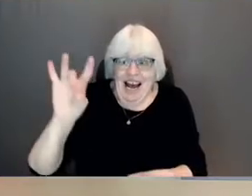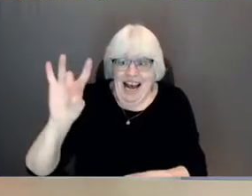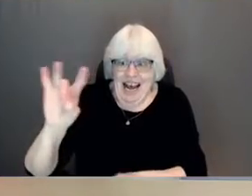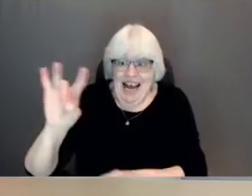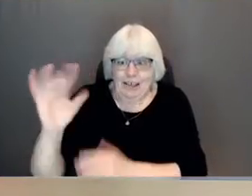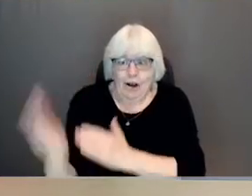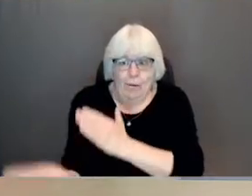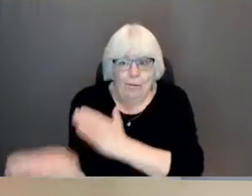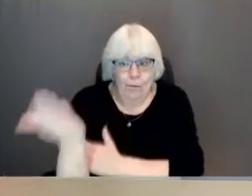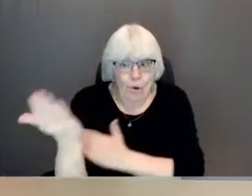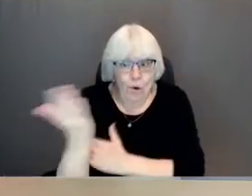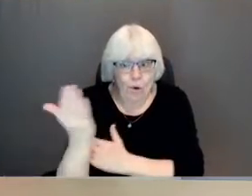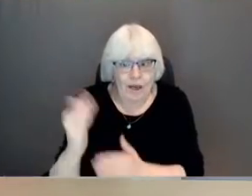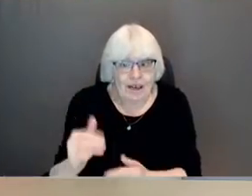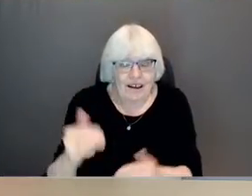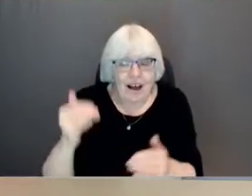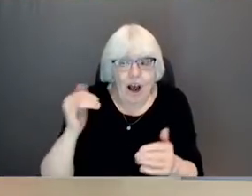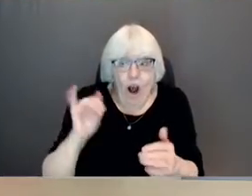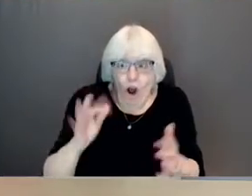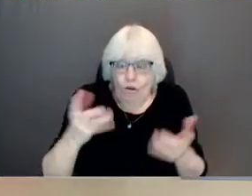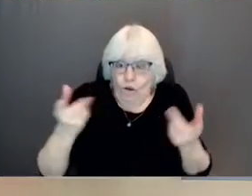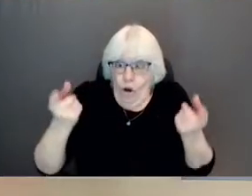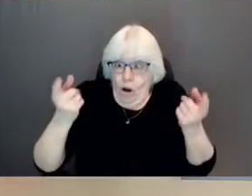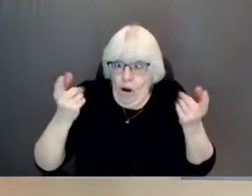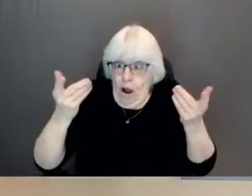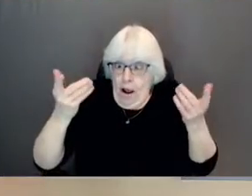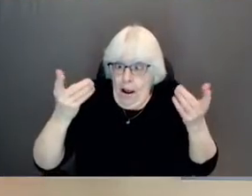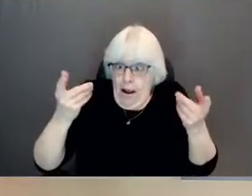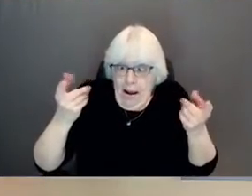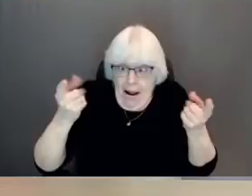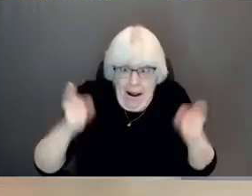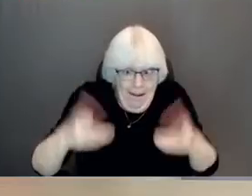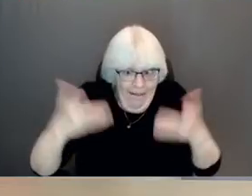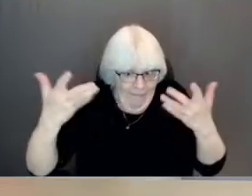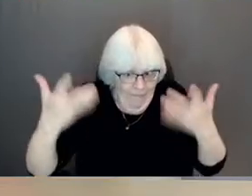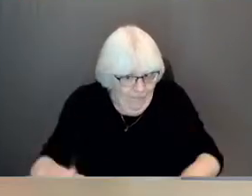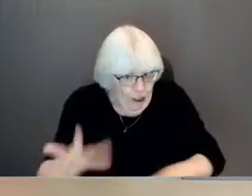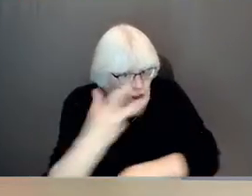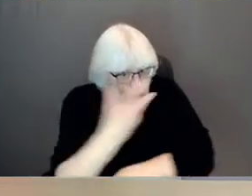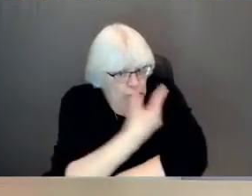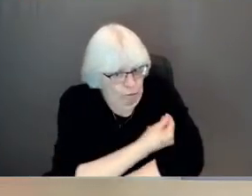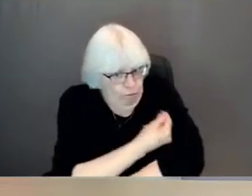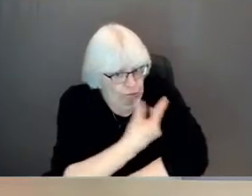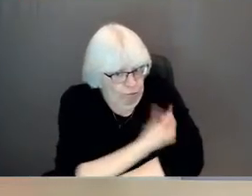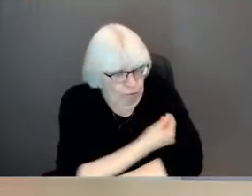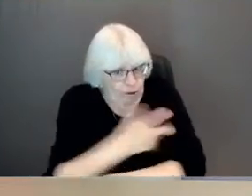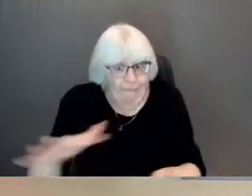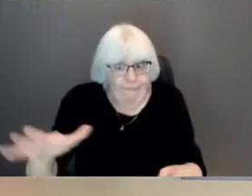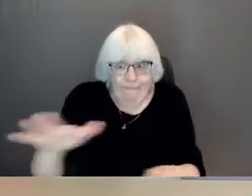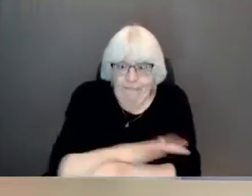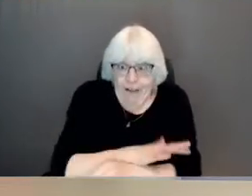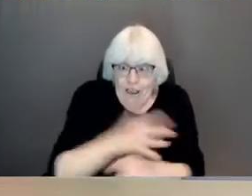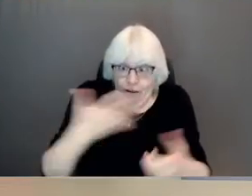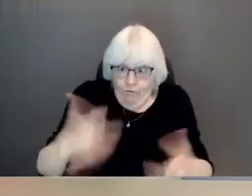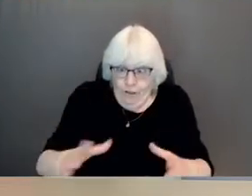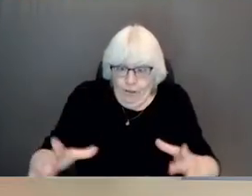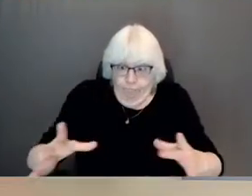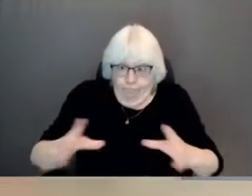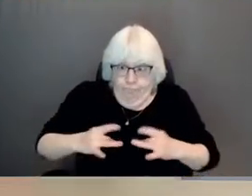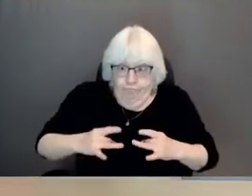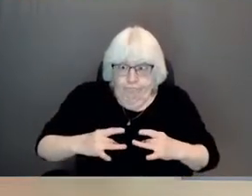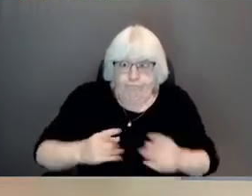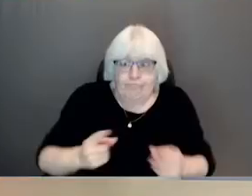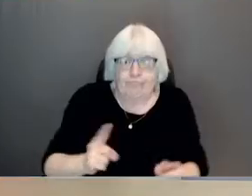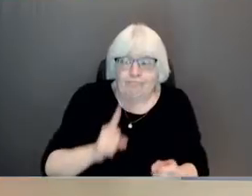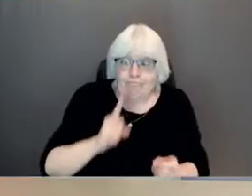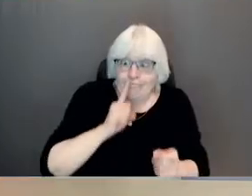must isolate for 7 days following the onset of symptoms or a positive test if not symptomatic. They